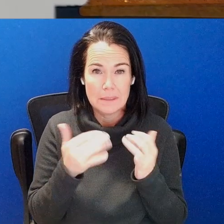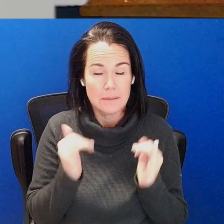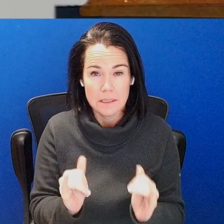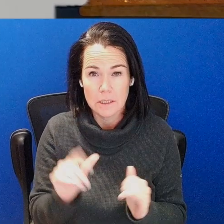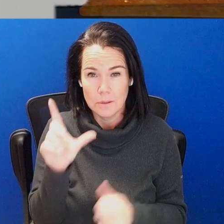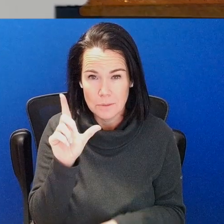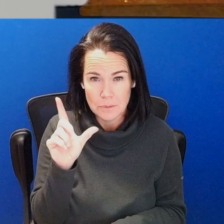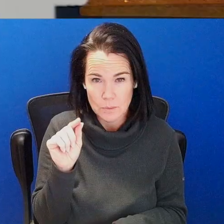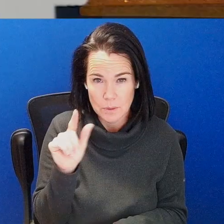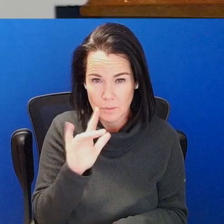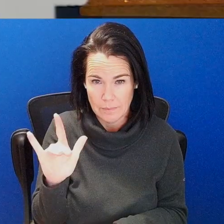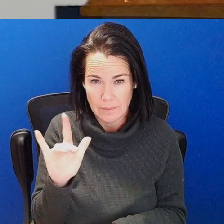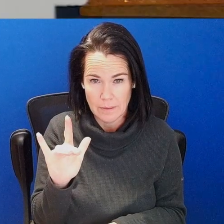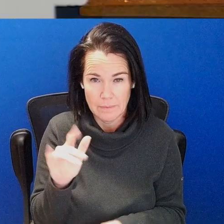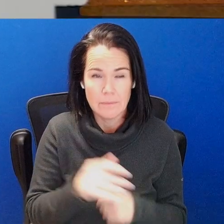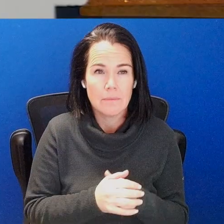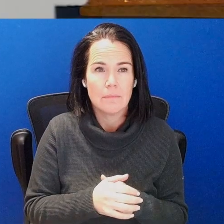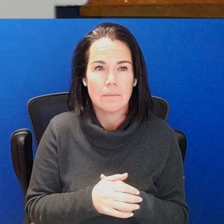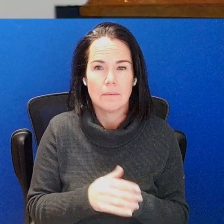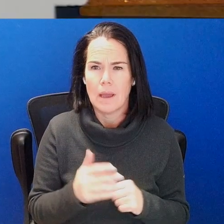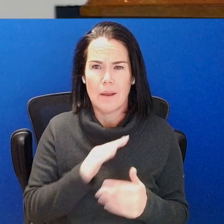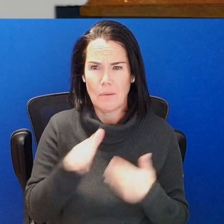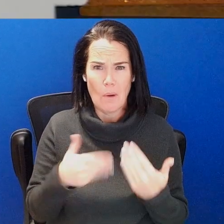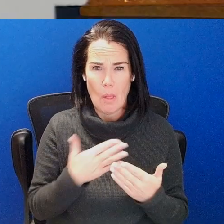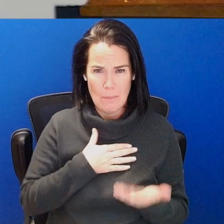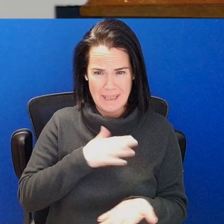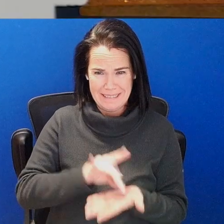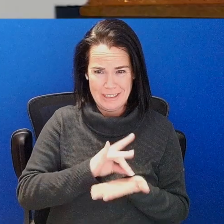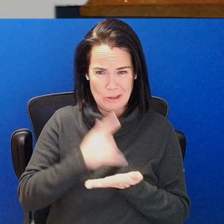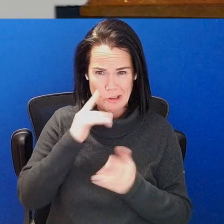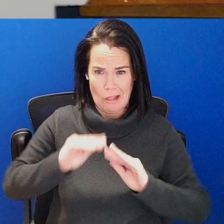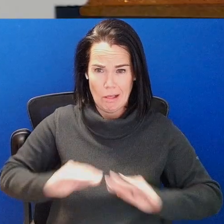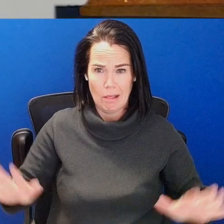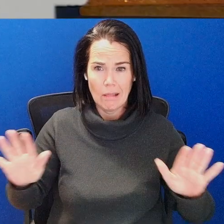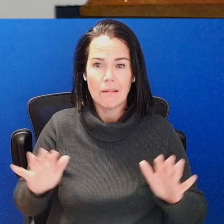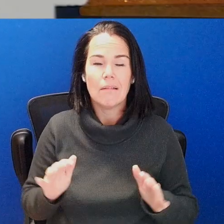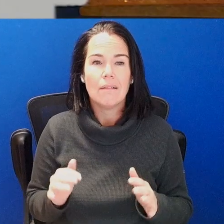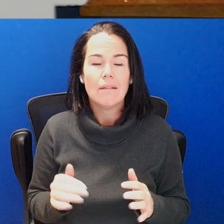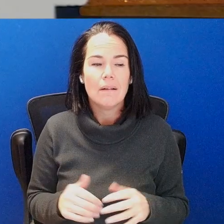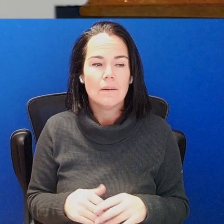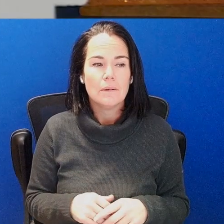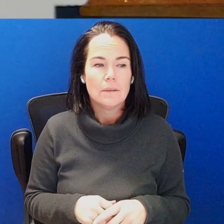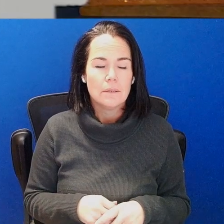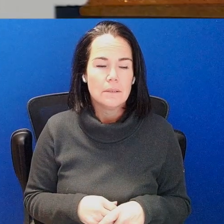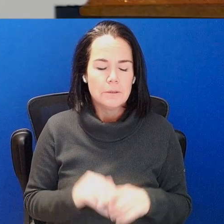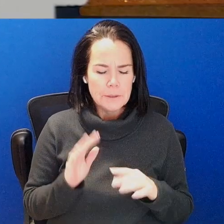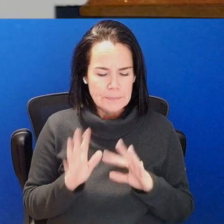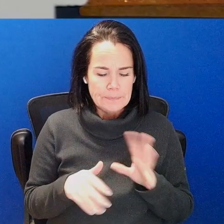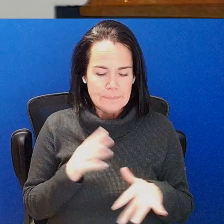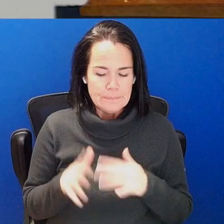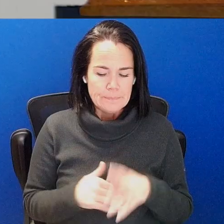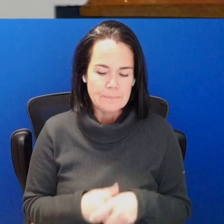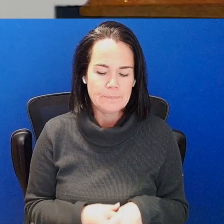but still 2025 as I drop all my planner stickers everywhere.